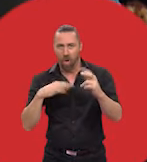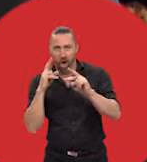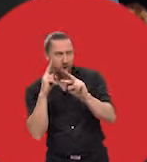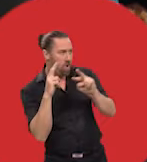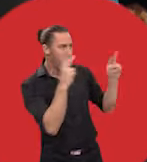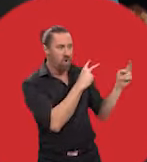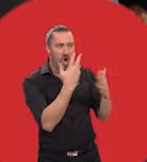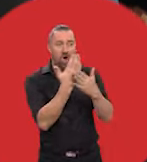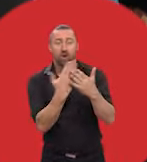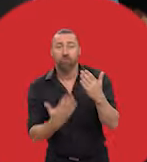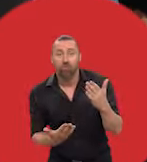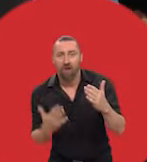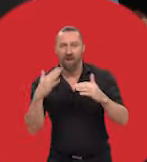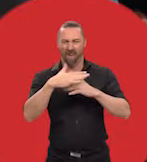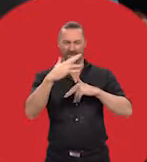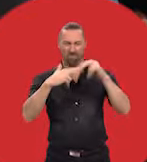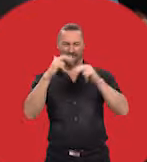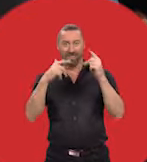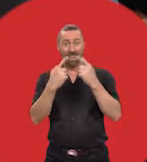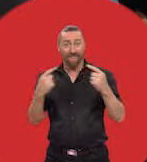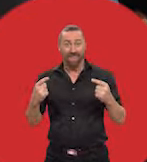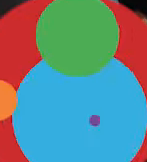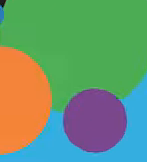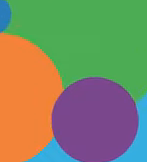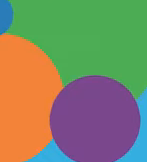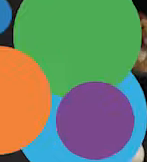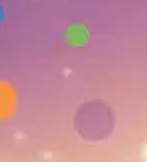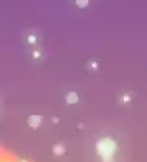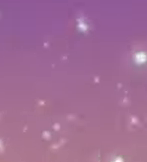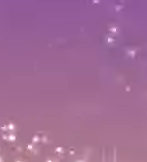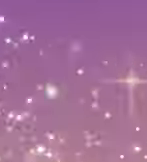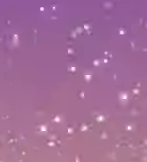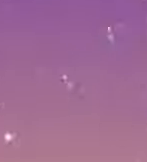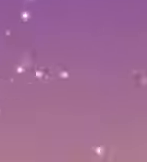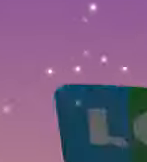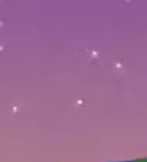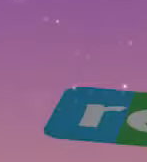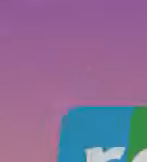Why don't we hear a story all about building today?